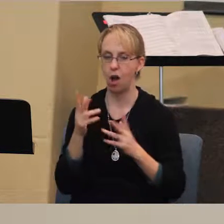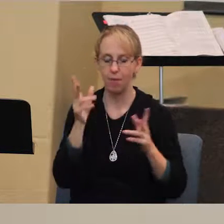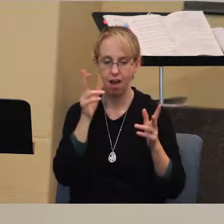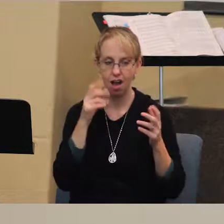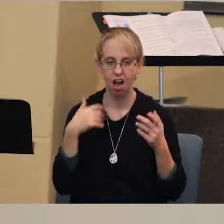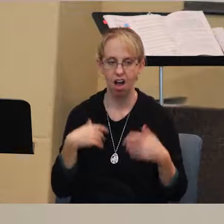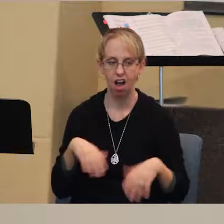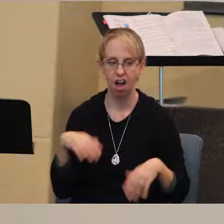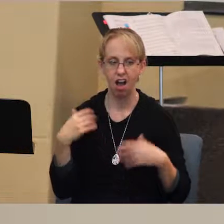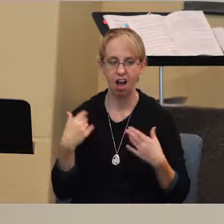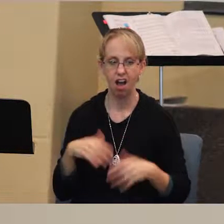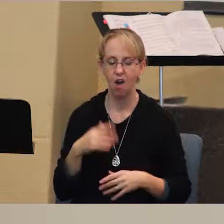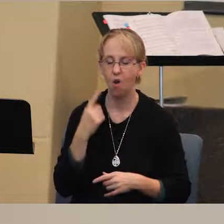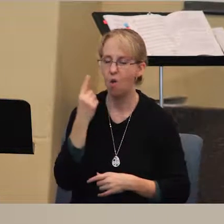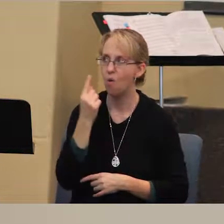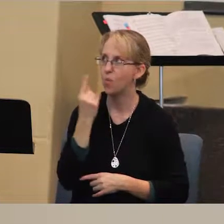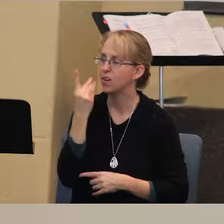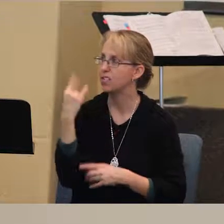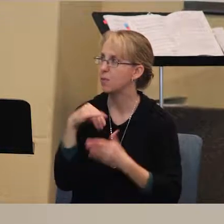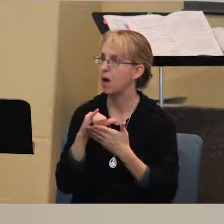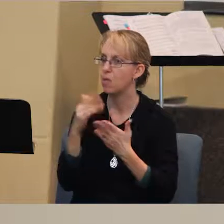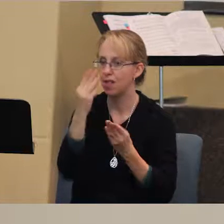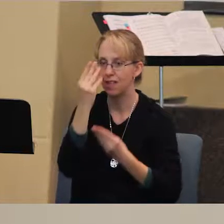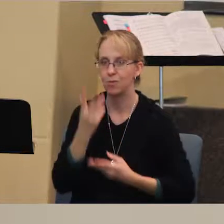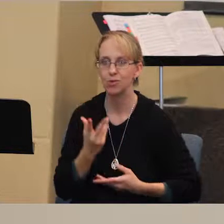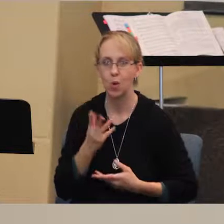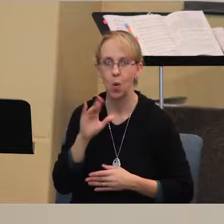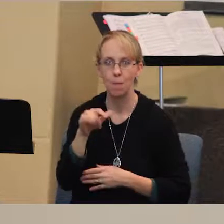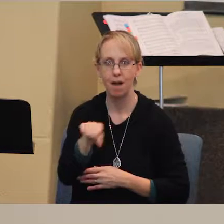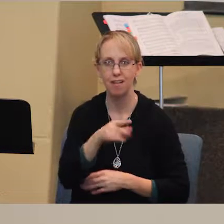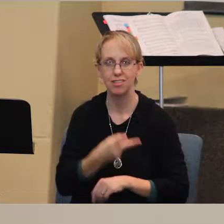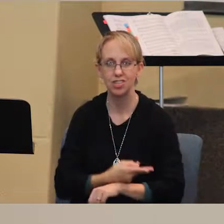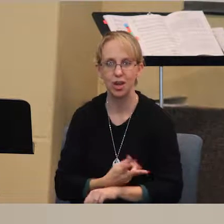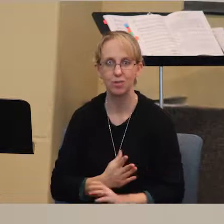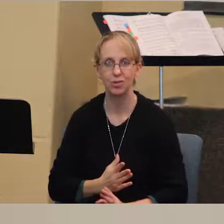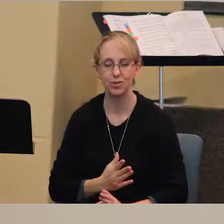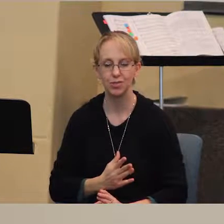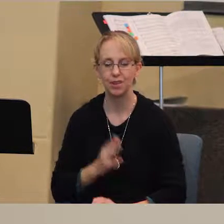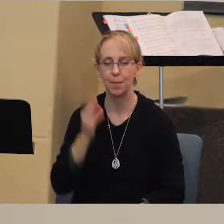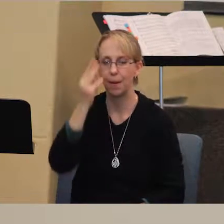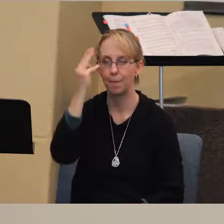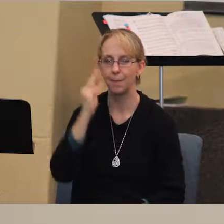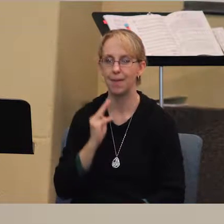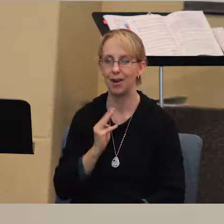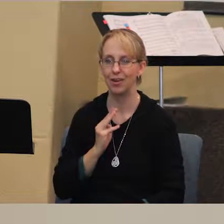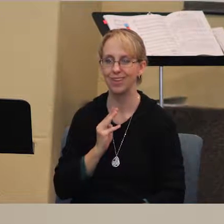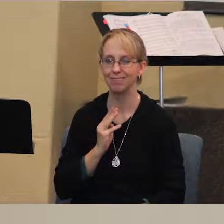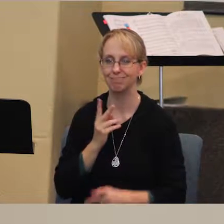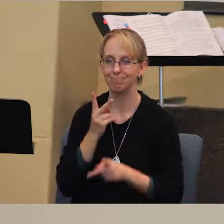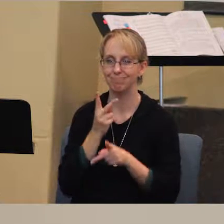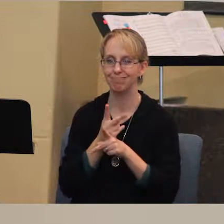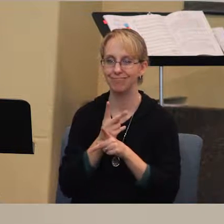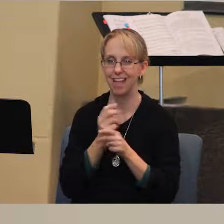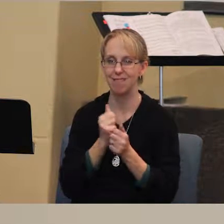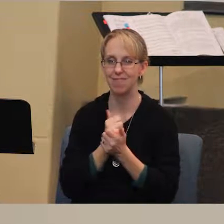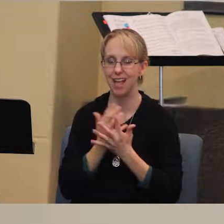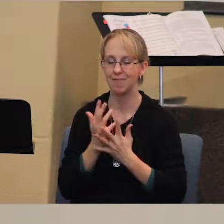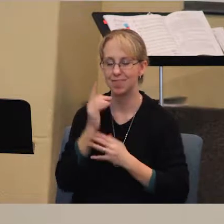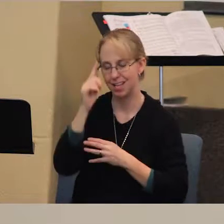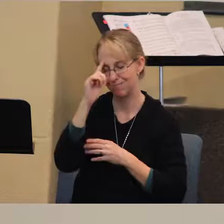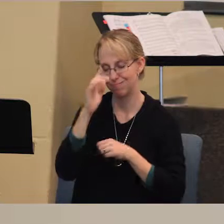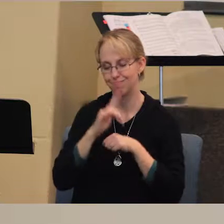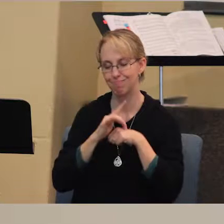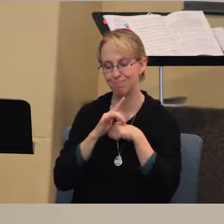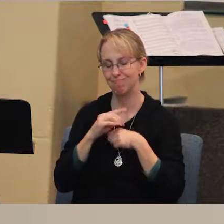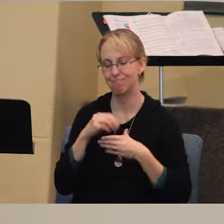wondered at the things which they were told by the shepherds. But Mary treasured all these things and pondering